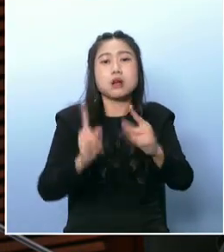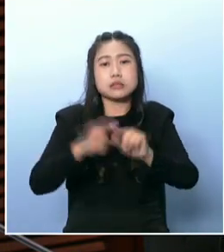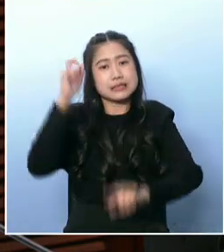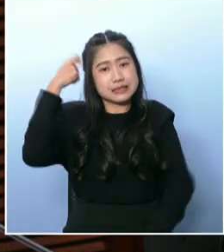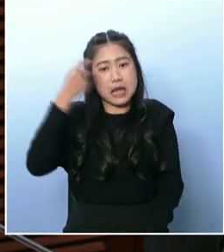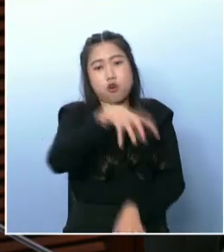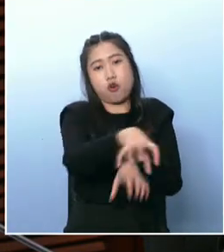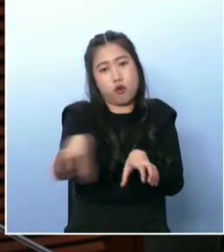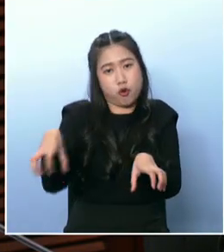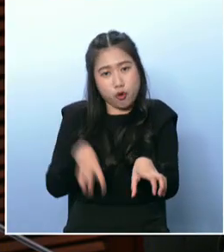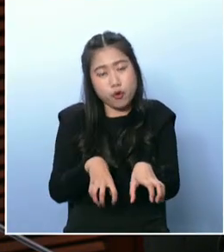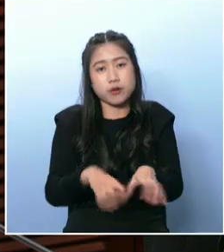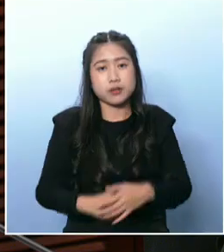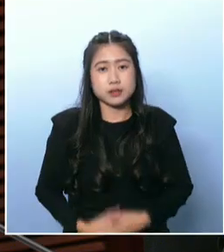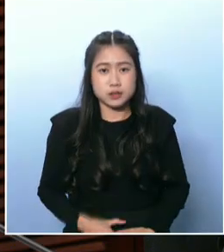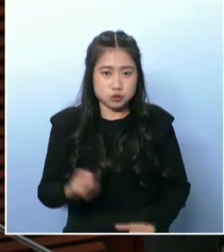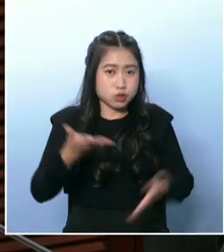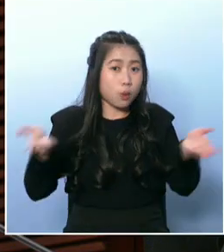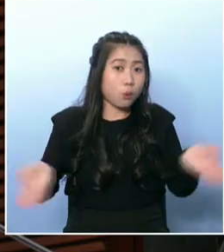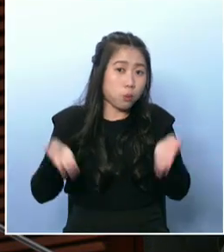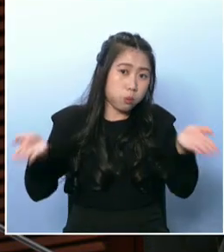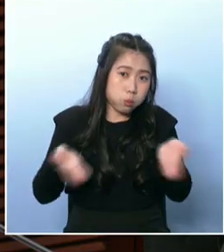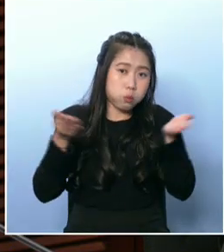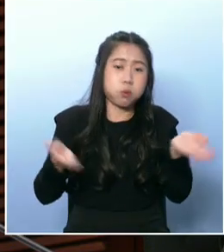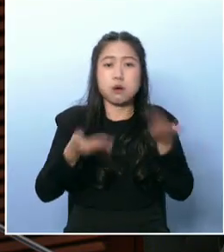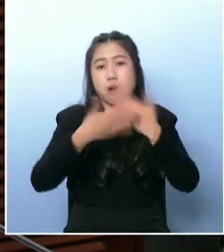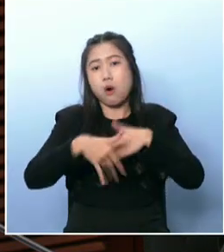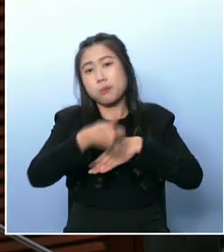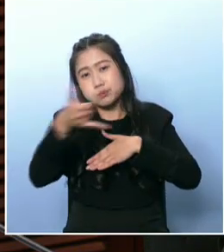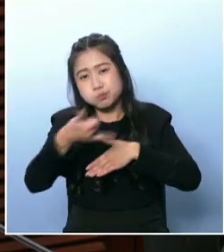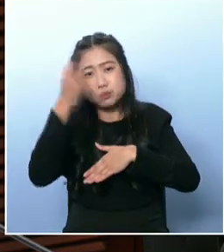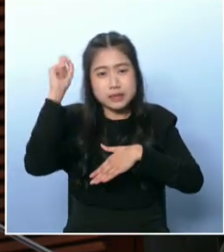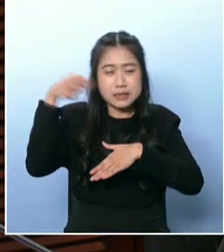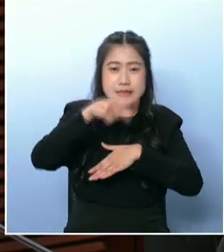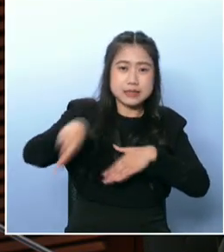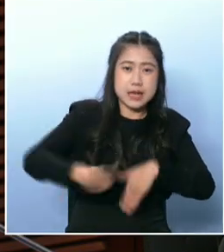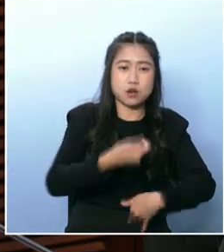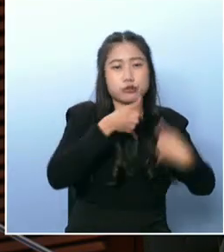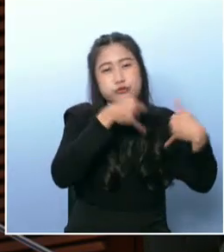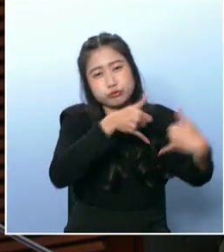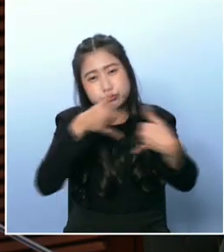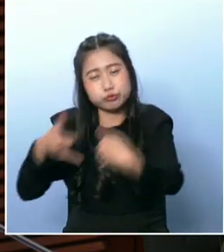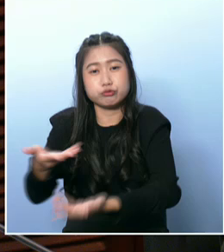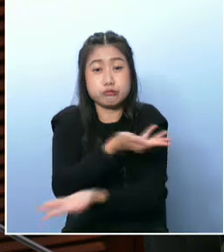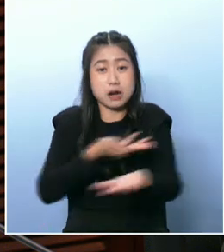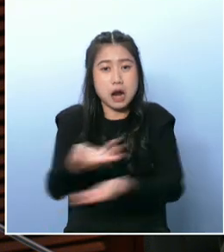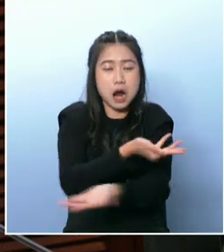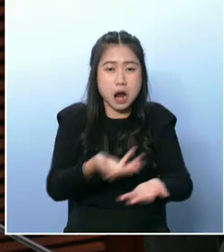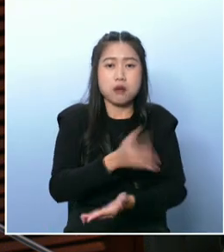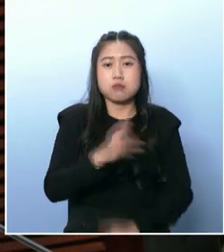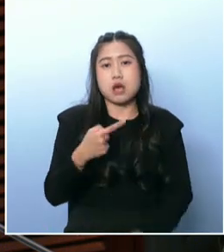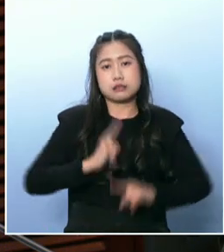enclosed. These facilities are in the community, and we encourage them to come out to the community